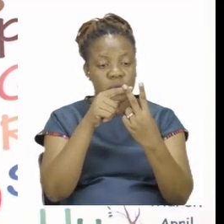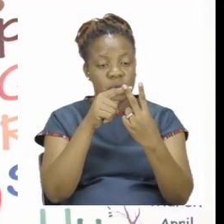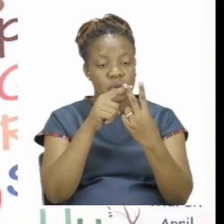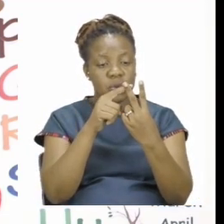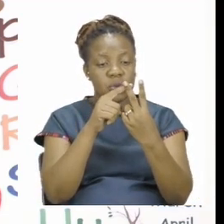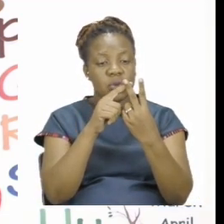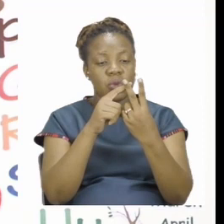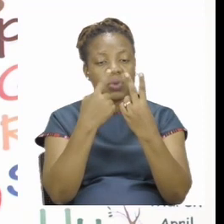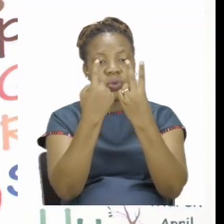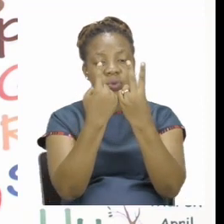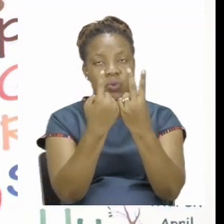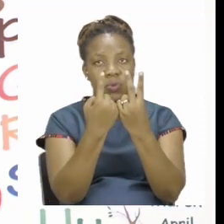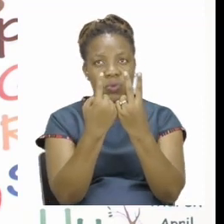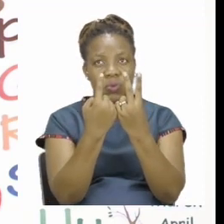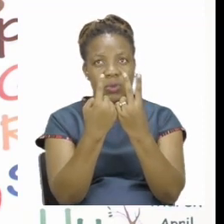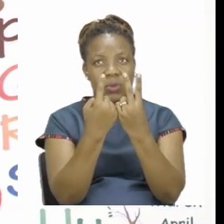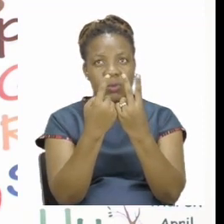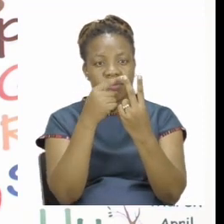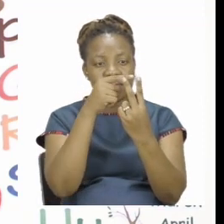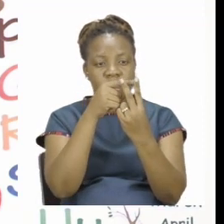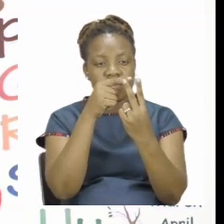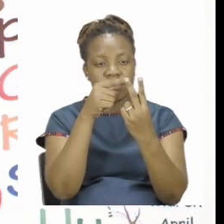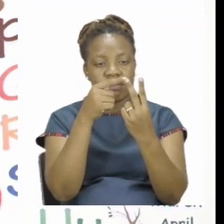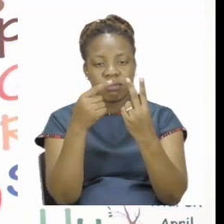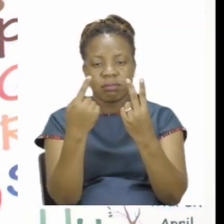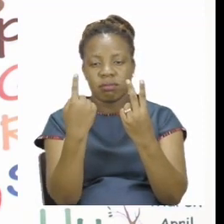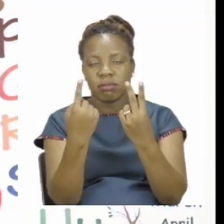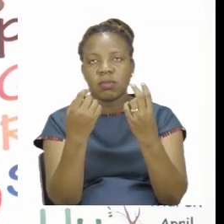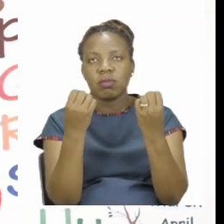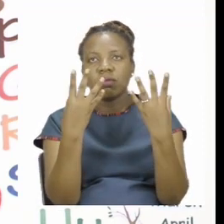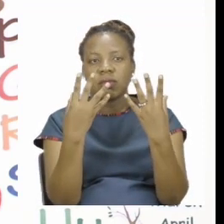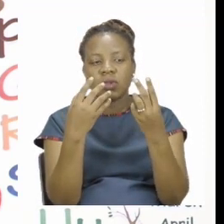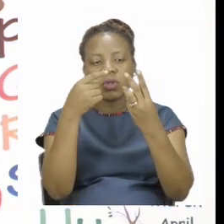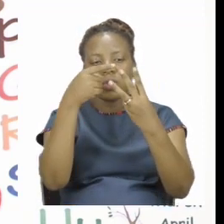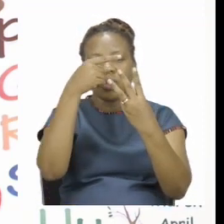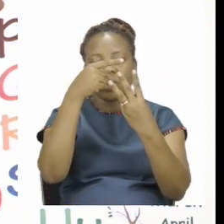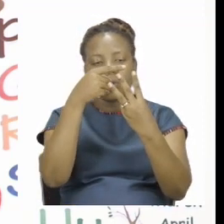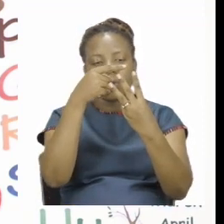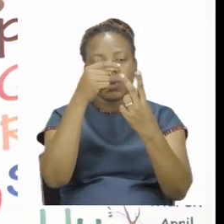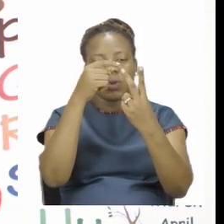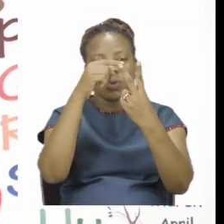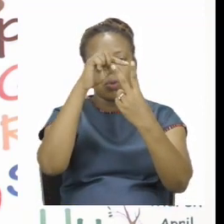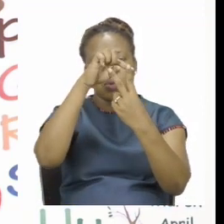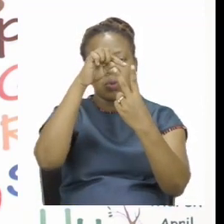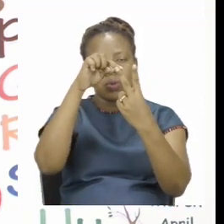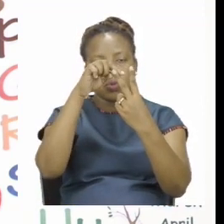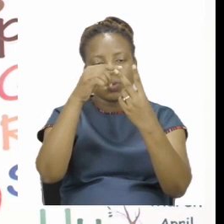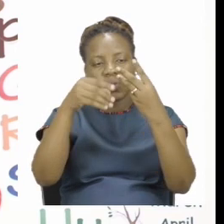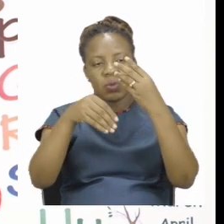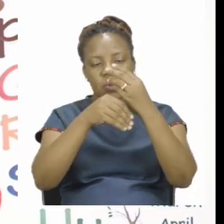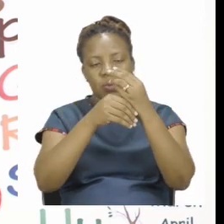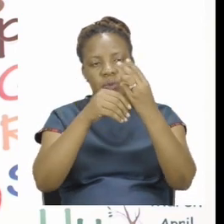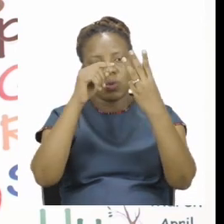is 3. So our answer after writing says